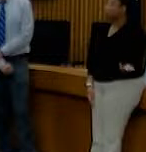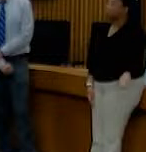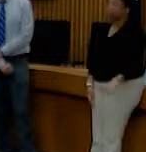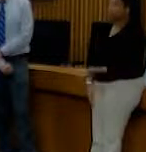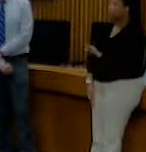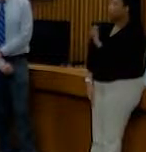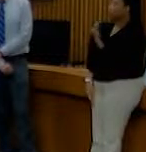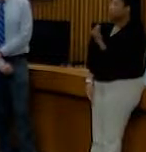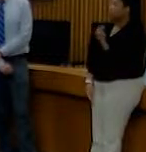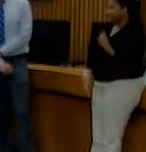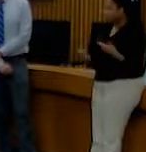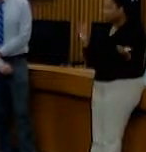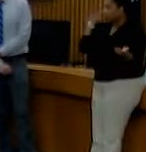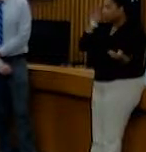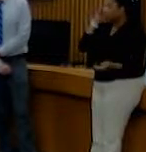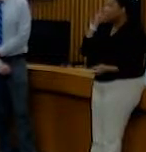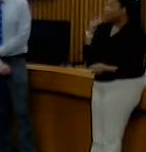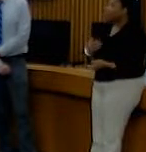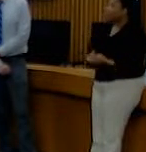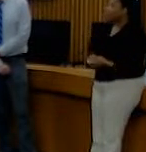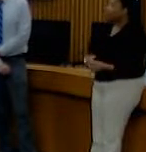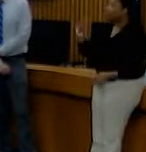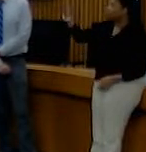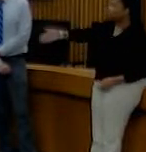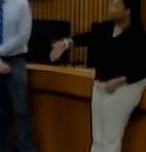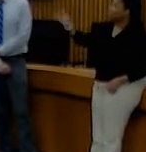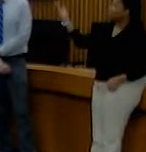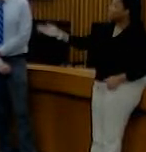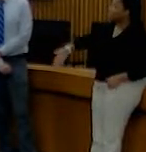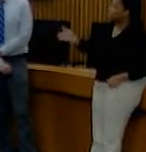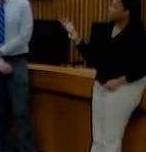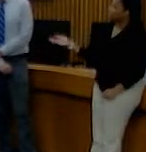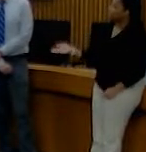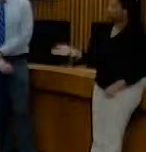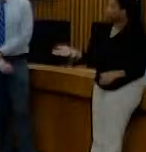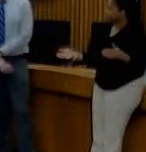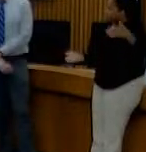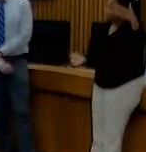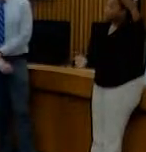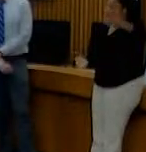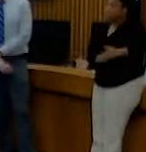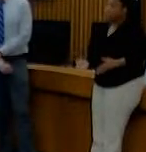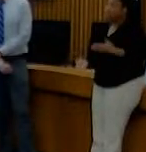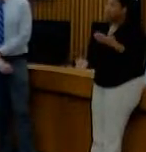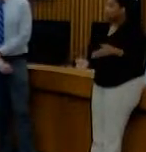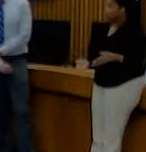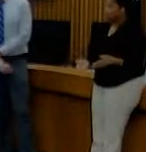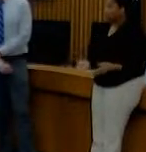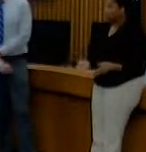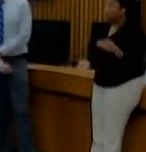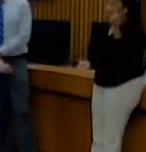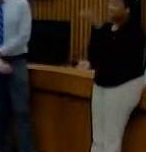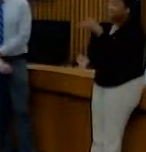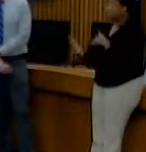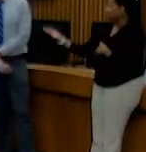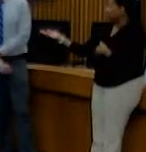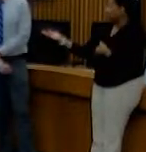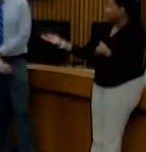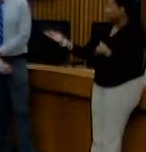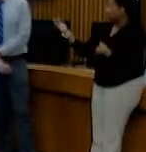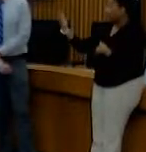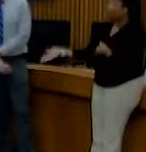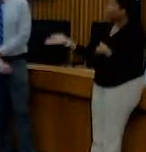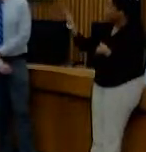so transportation, right? So it's like, if you were like, oh, we have this one incident with transportation, but if we look at all of transportation, is